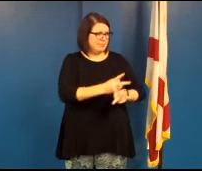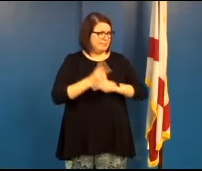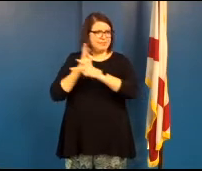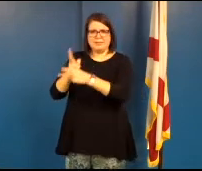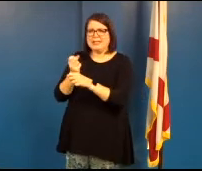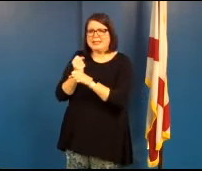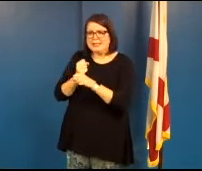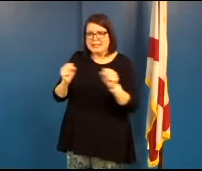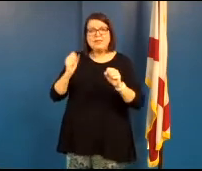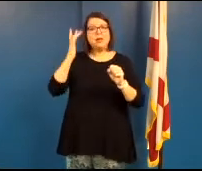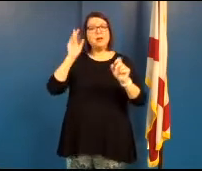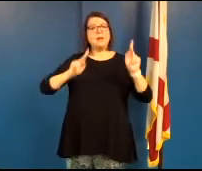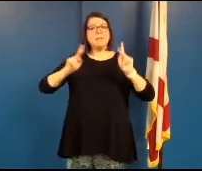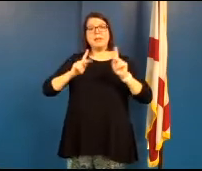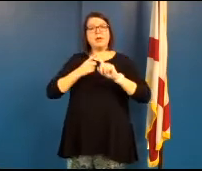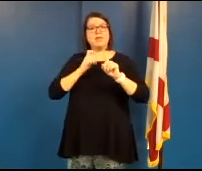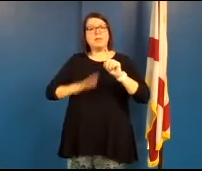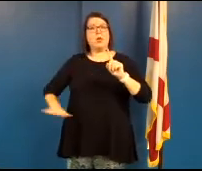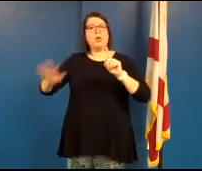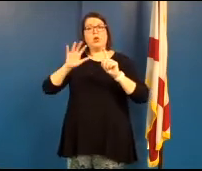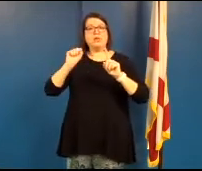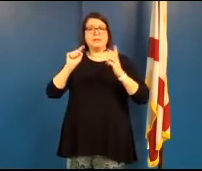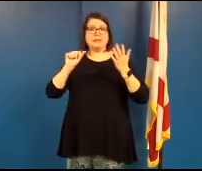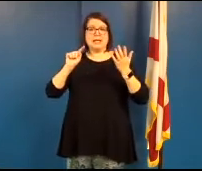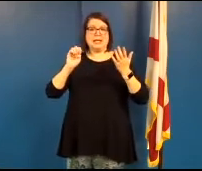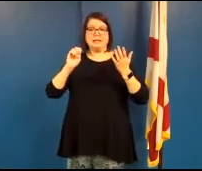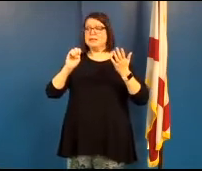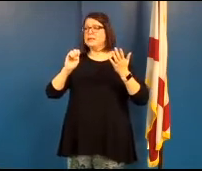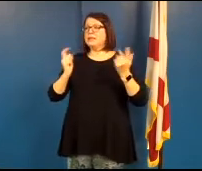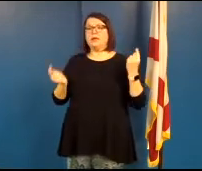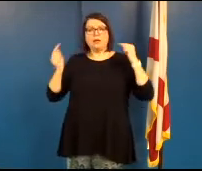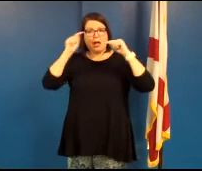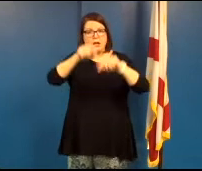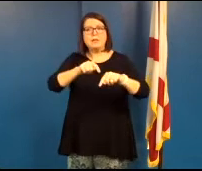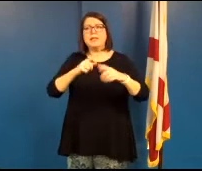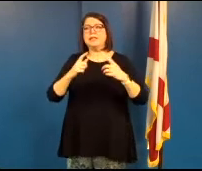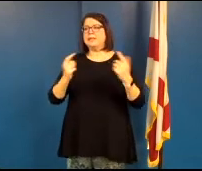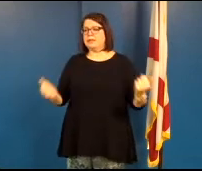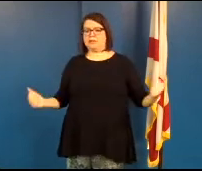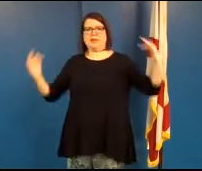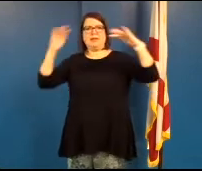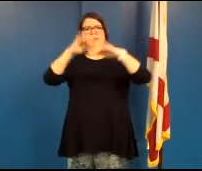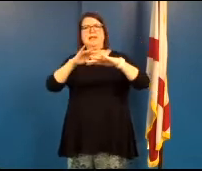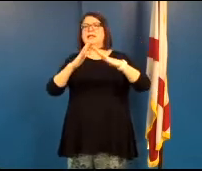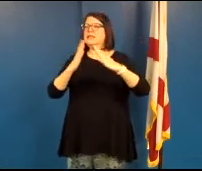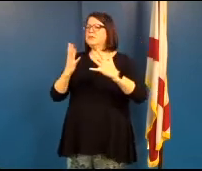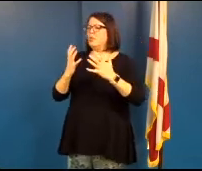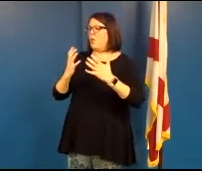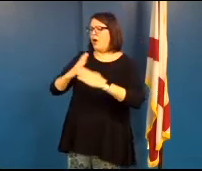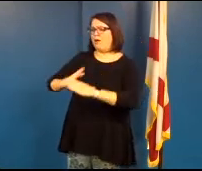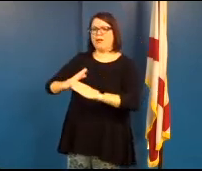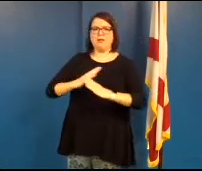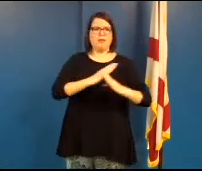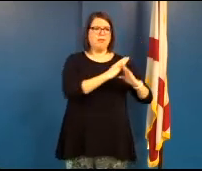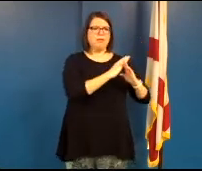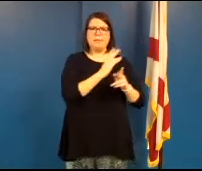families and their communities, right? So they're trying to be as careful as possible. They have not released the